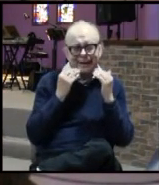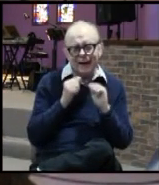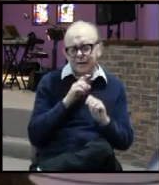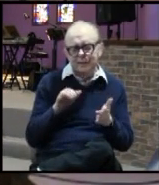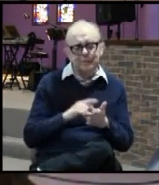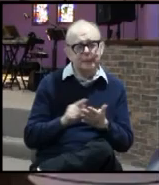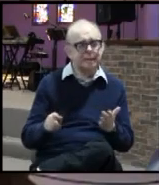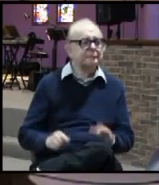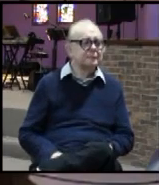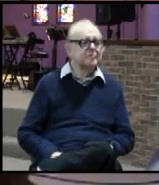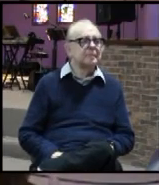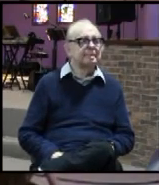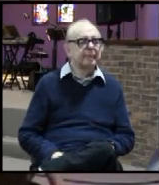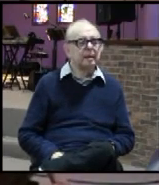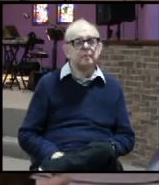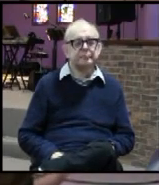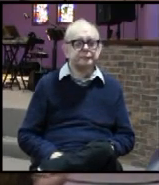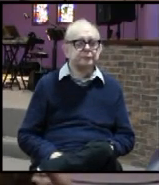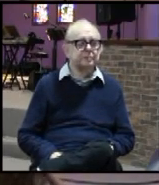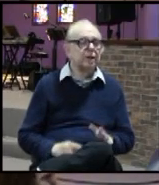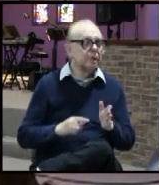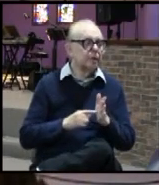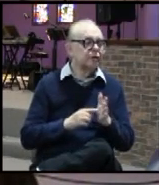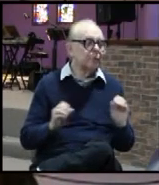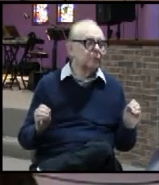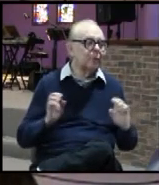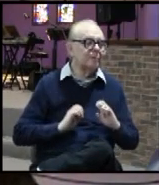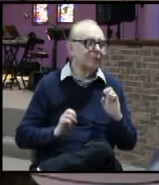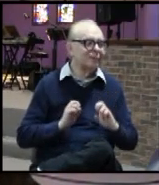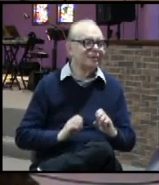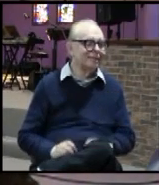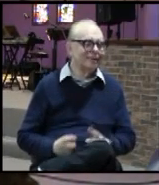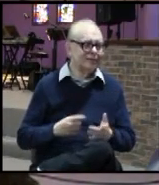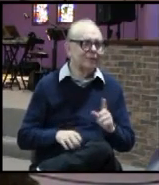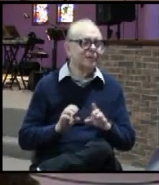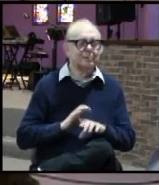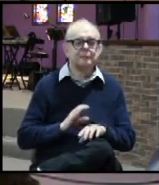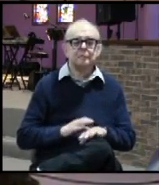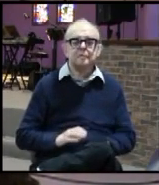week? You know? And it's like, okay, whatever.